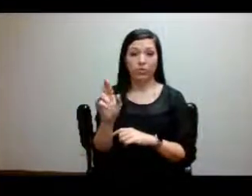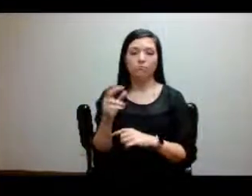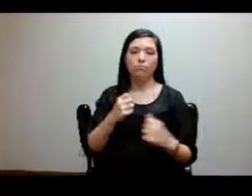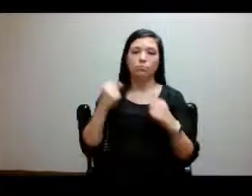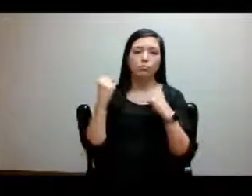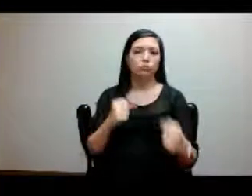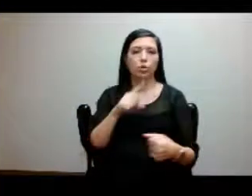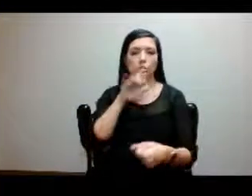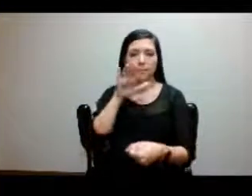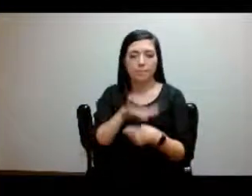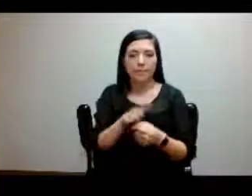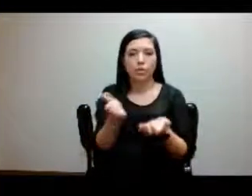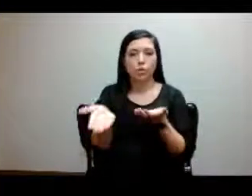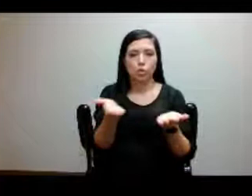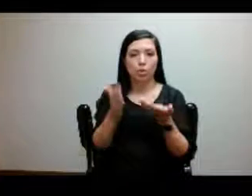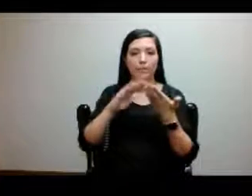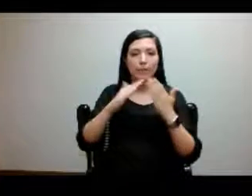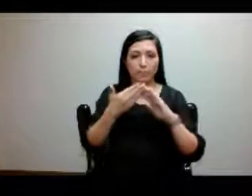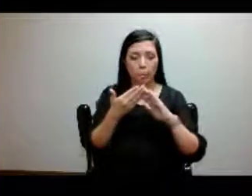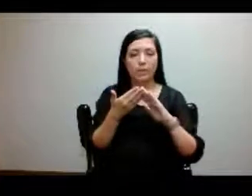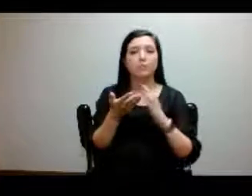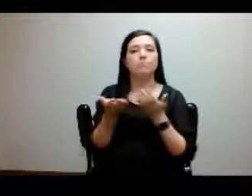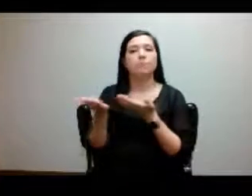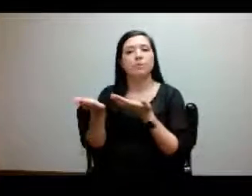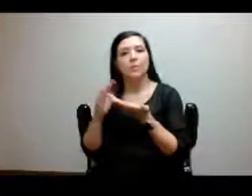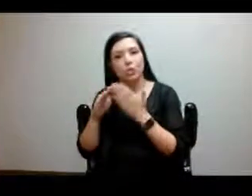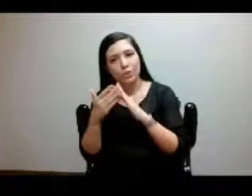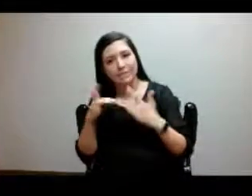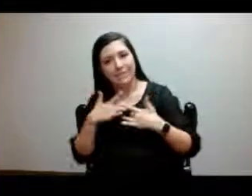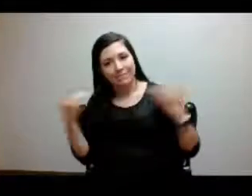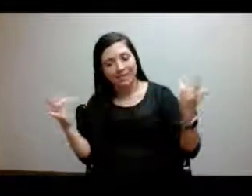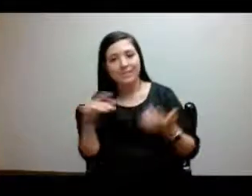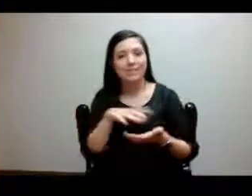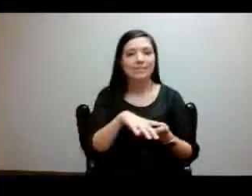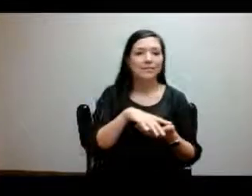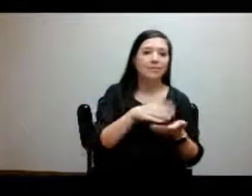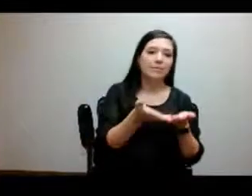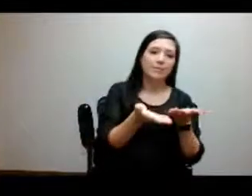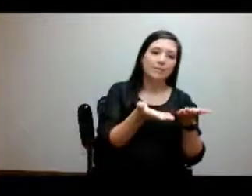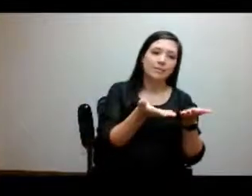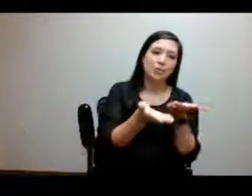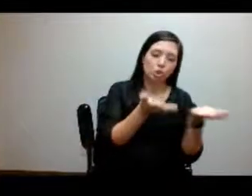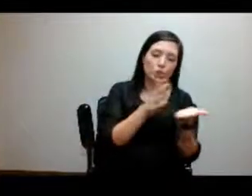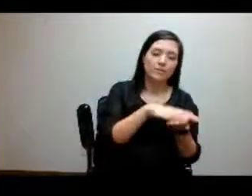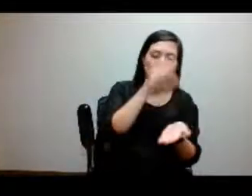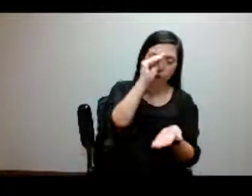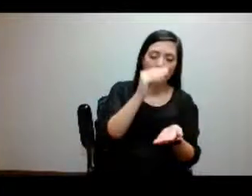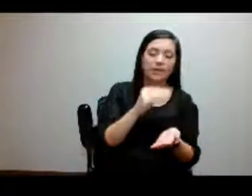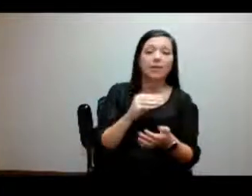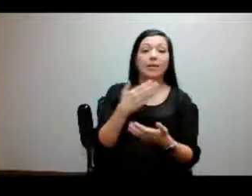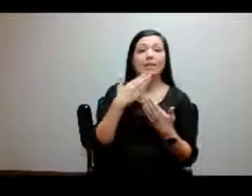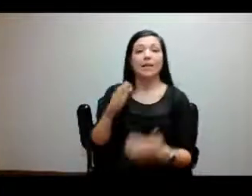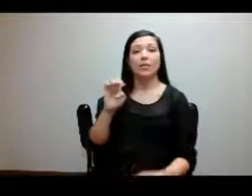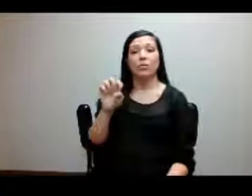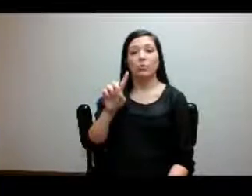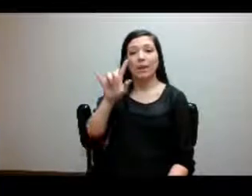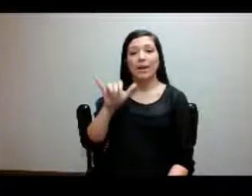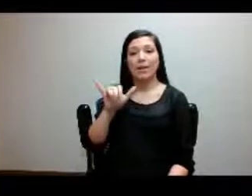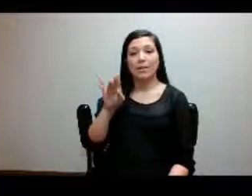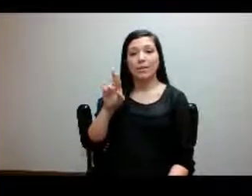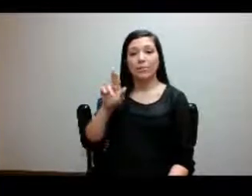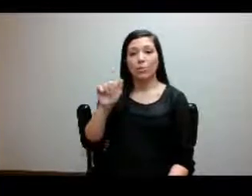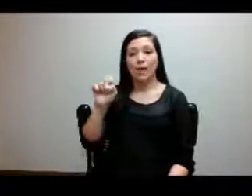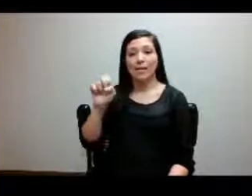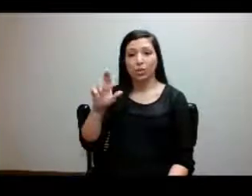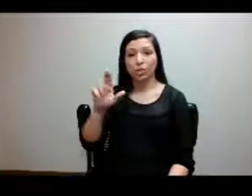commitment to serving our community through community service events as well as service learning. And well, thanks to Eddie Brassard's leadership, we didn't let a pandemic